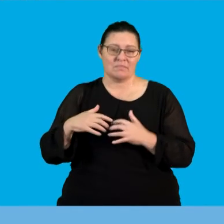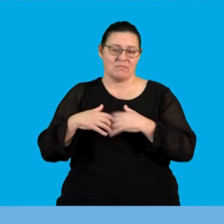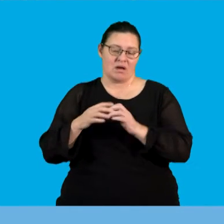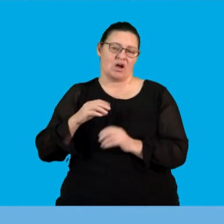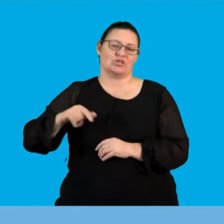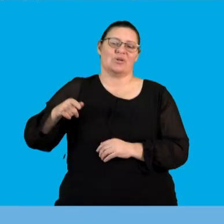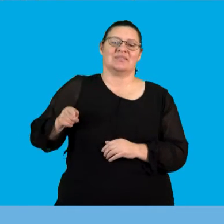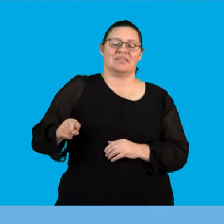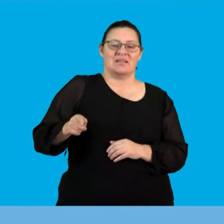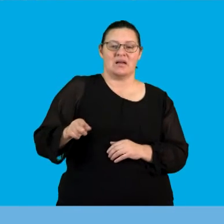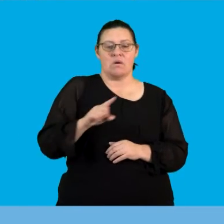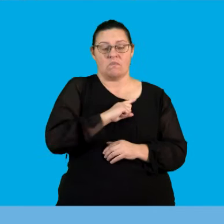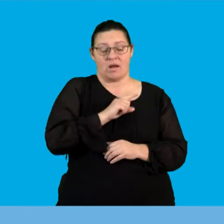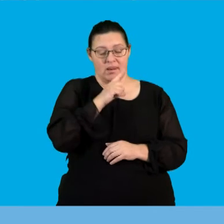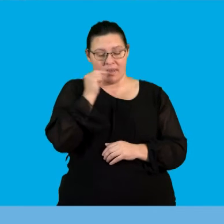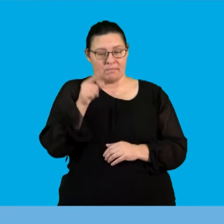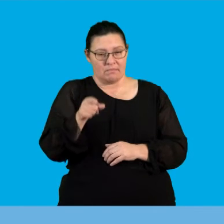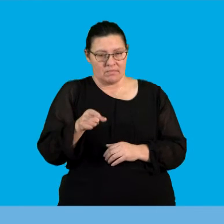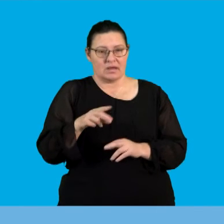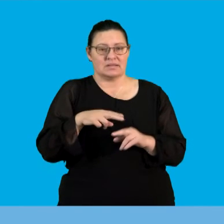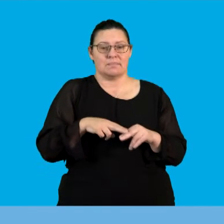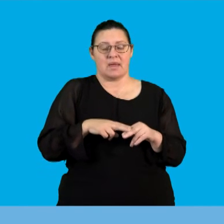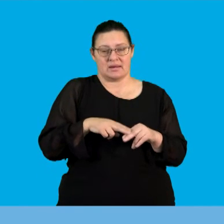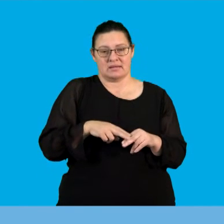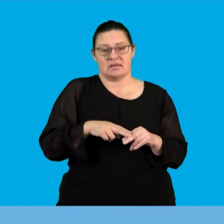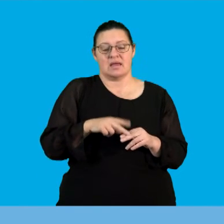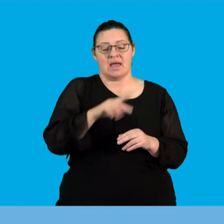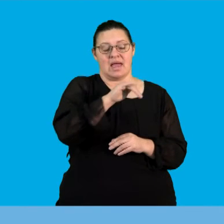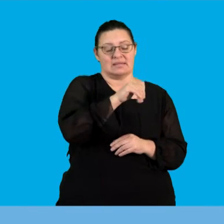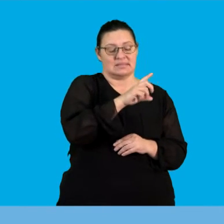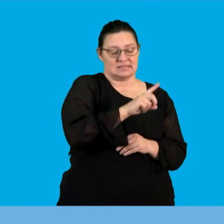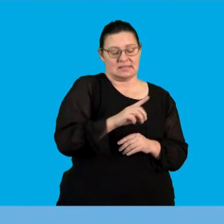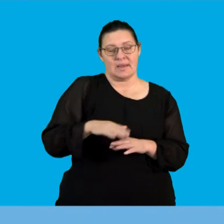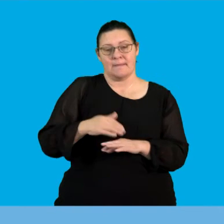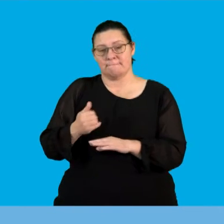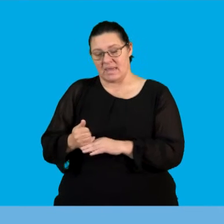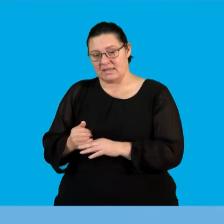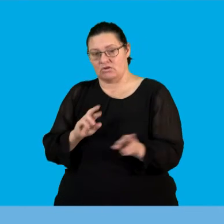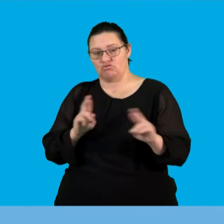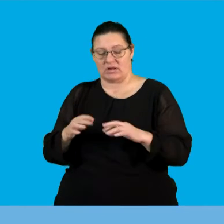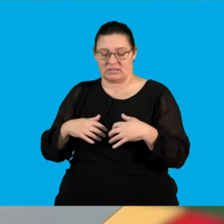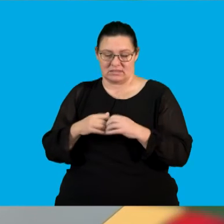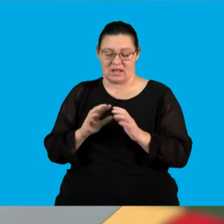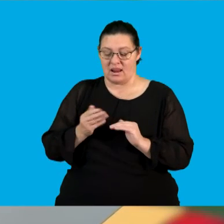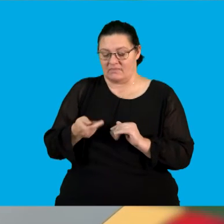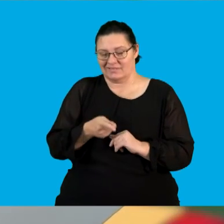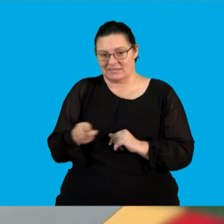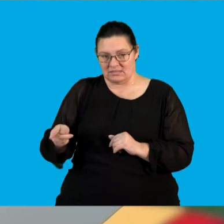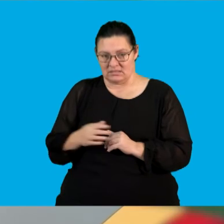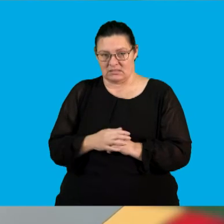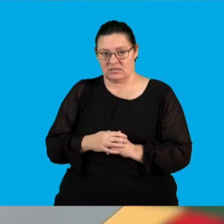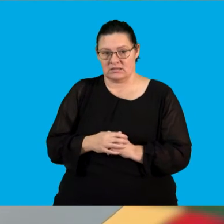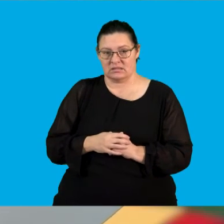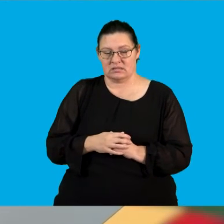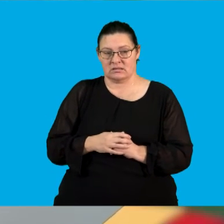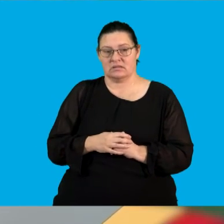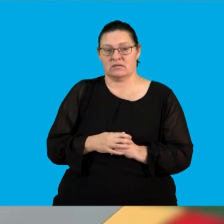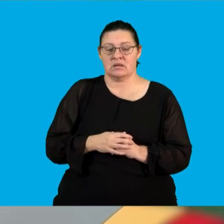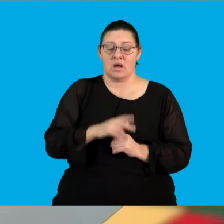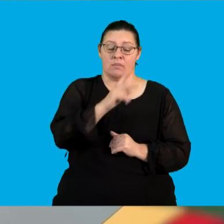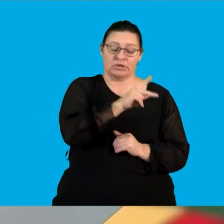can see, the name of the salt is dependent on the acid and the base that reacted. Potassium chloride. We had